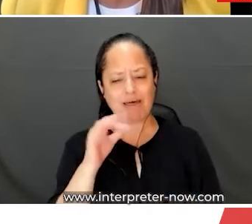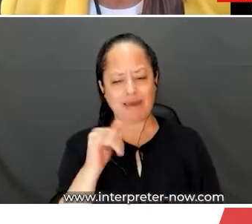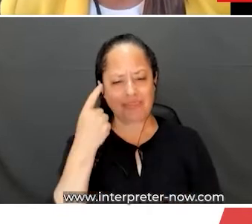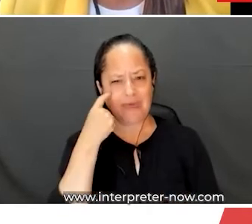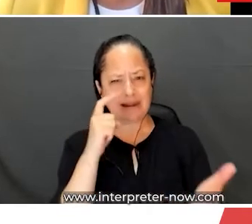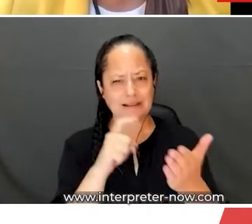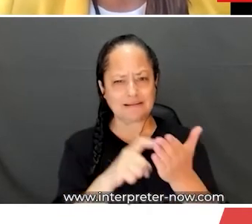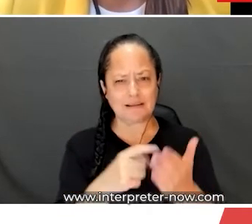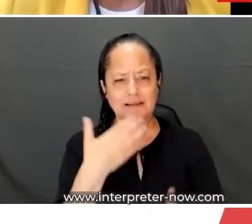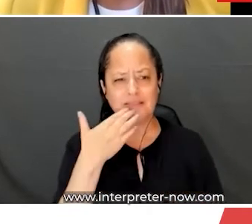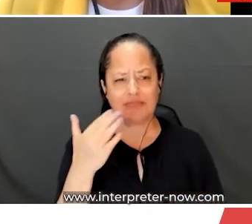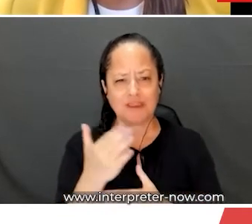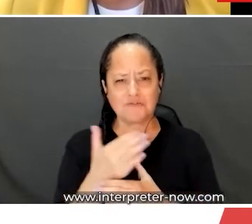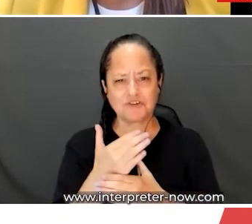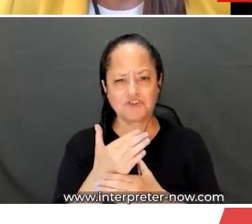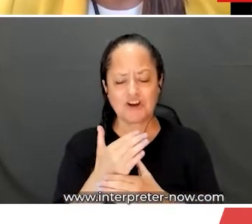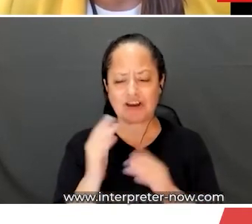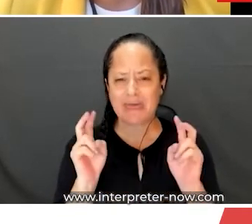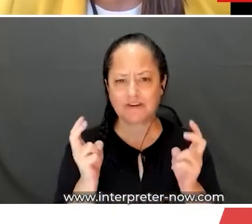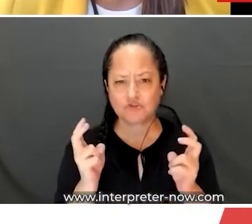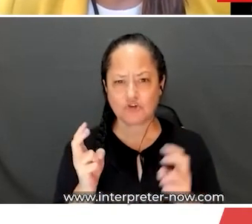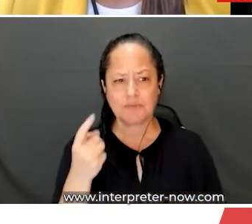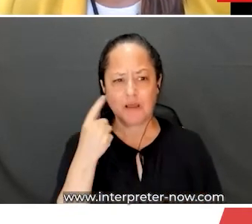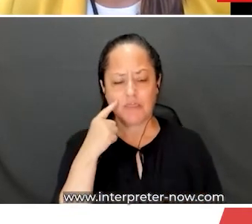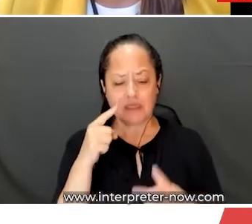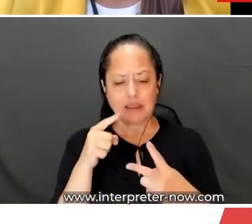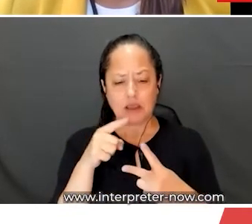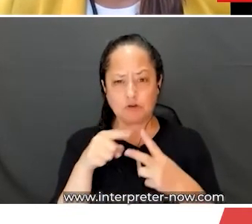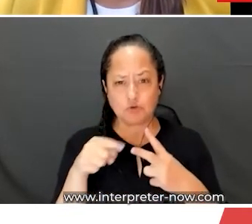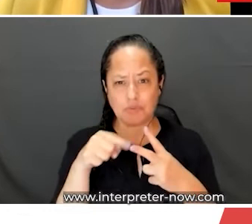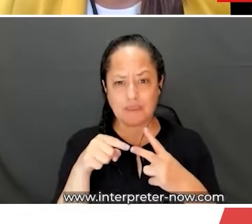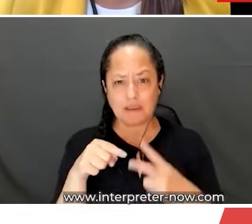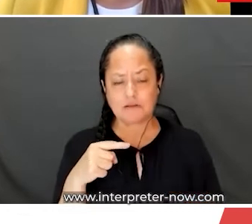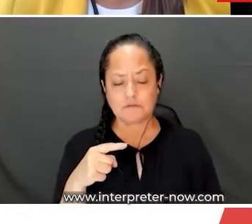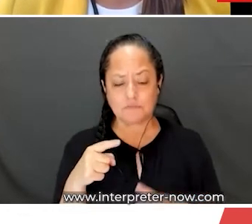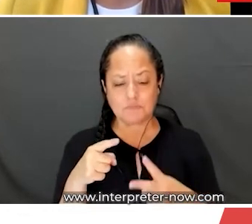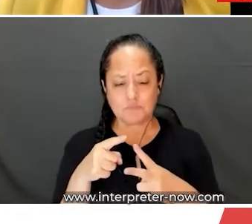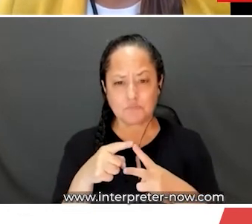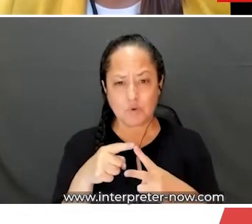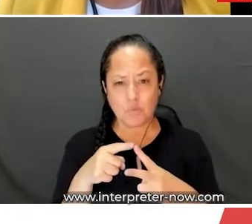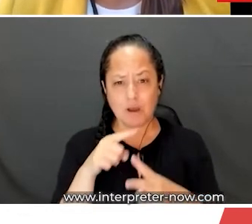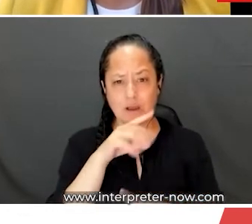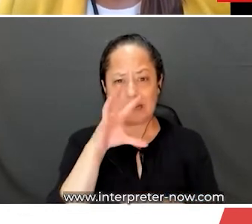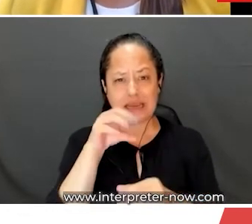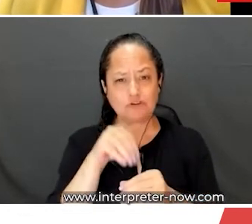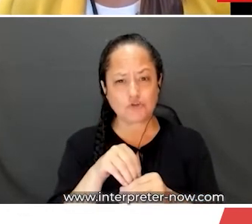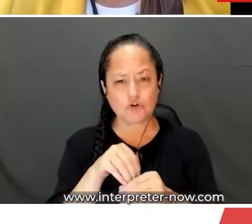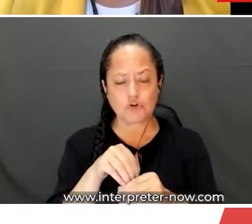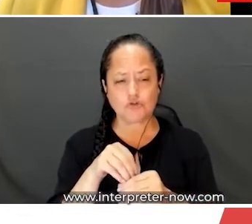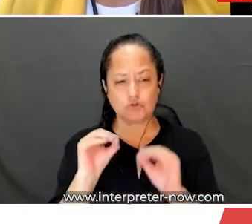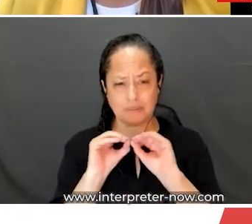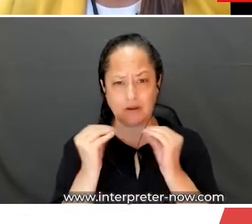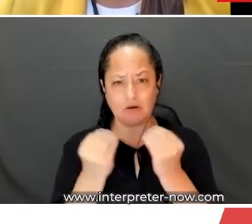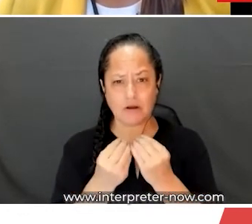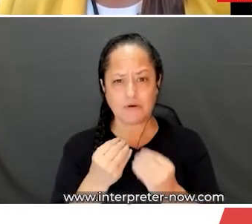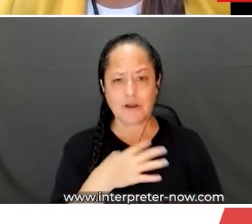for sharing that term. I think two things. One, internal to the organizations, I